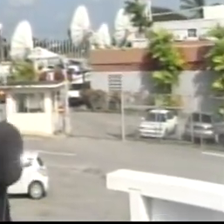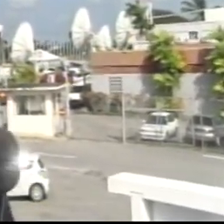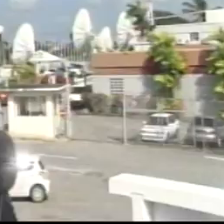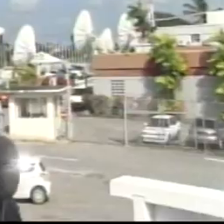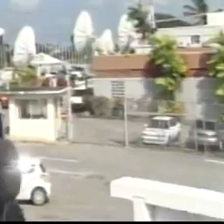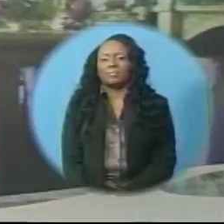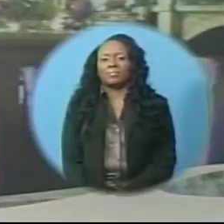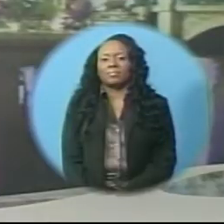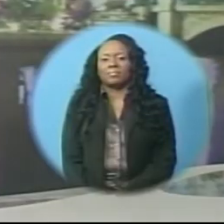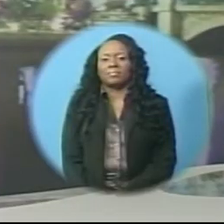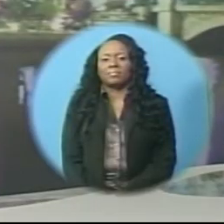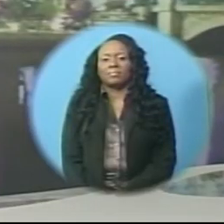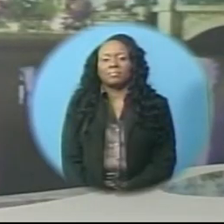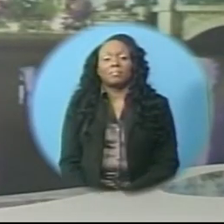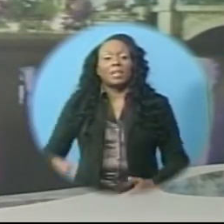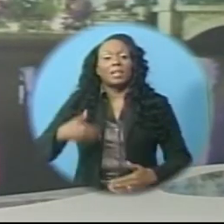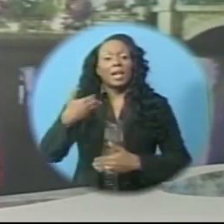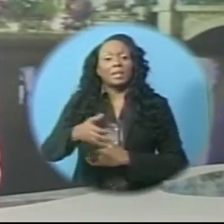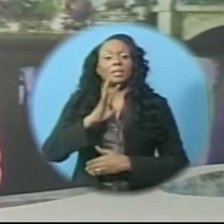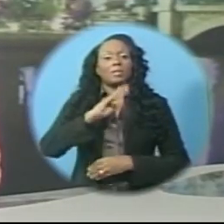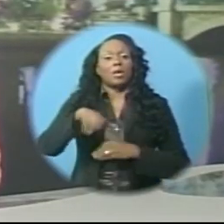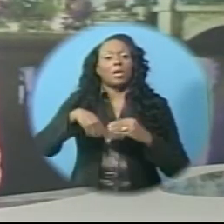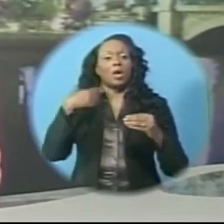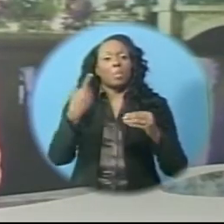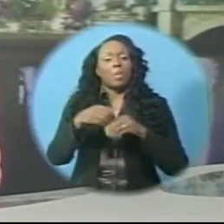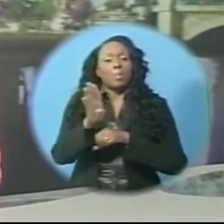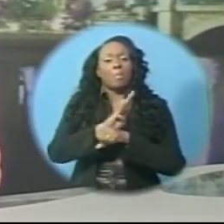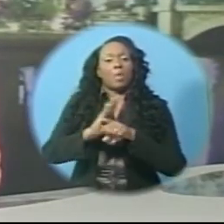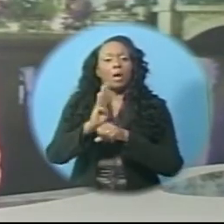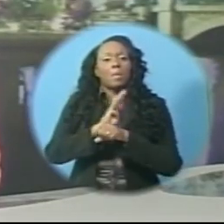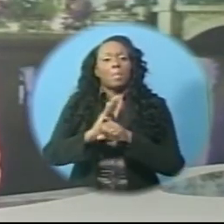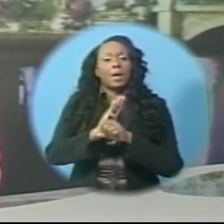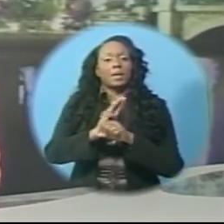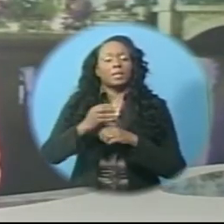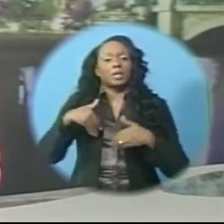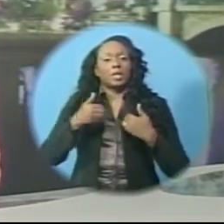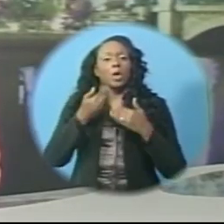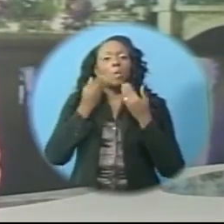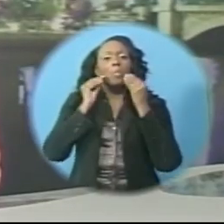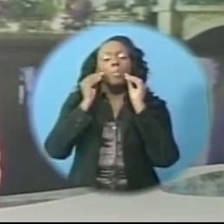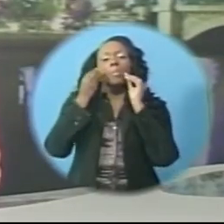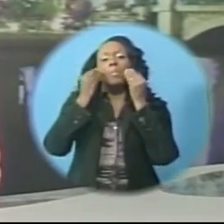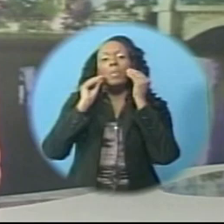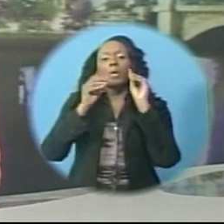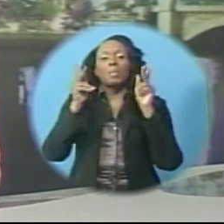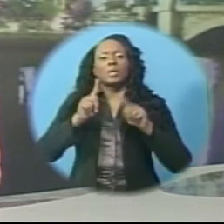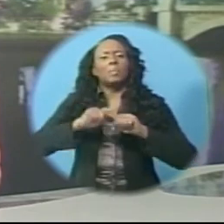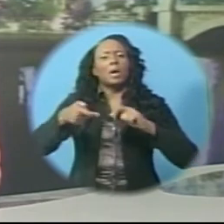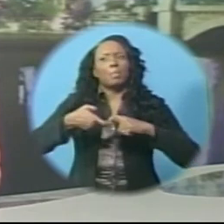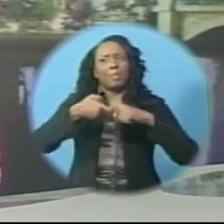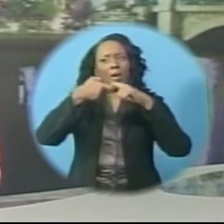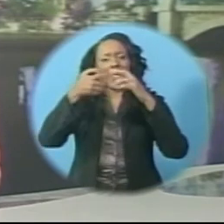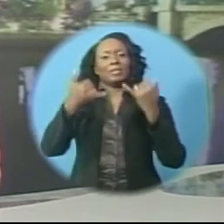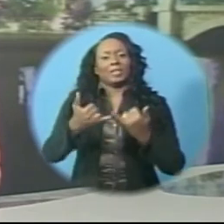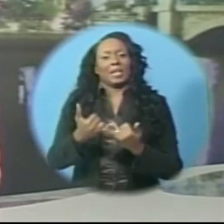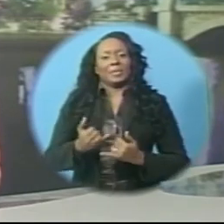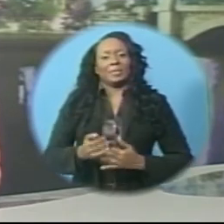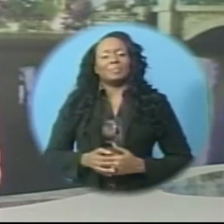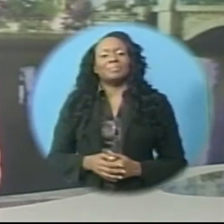you. Coming up, Something Bajan, where we take a look at a talented young makeup artist. Stay with